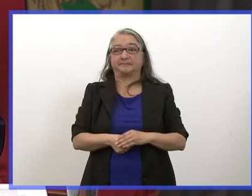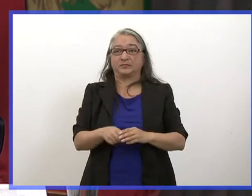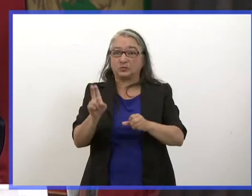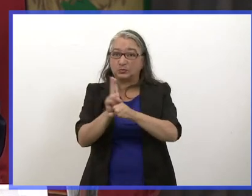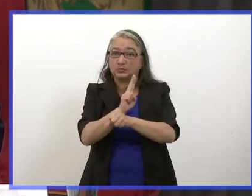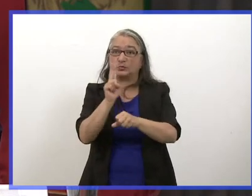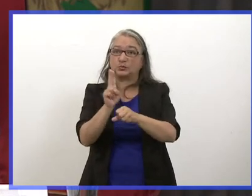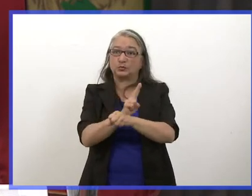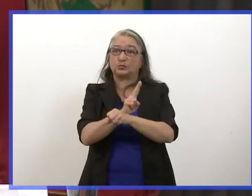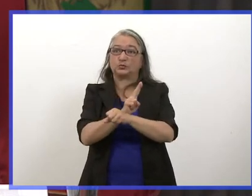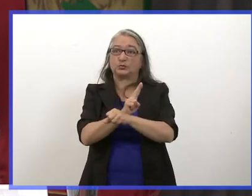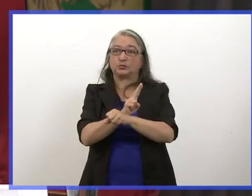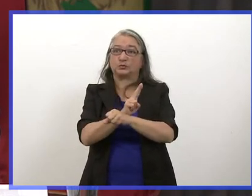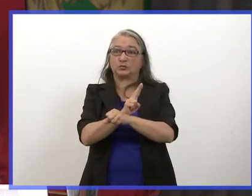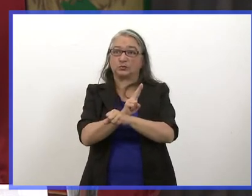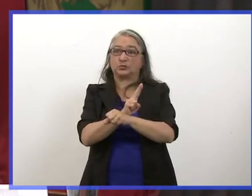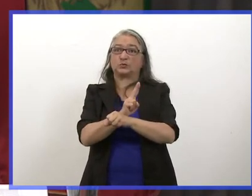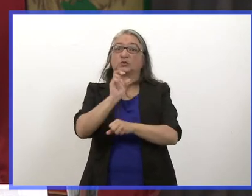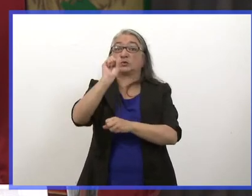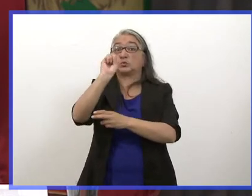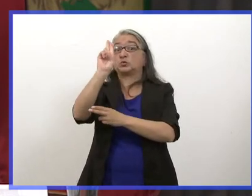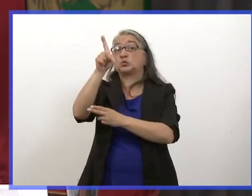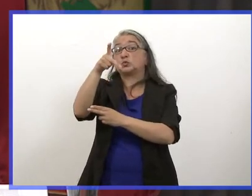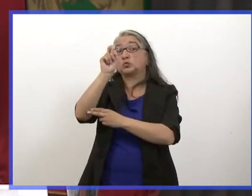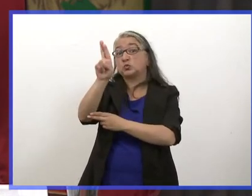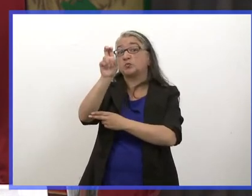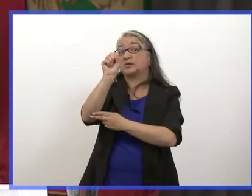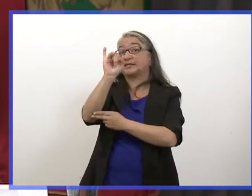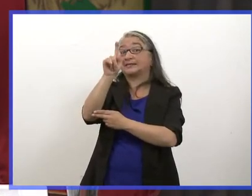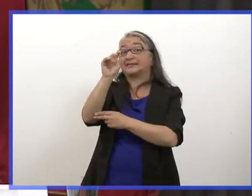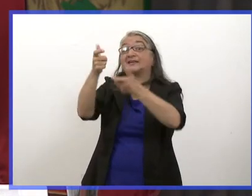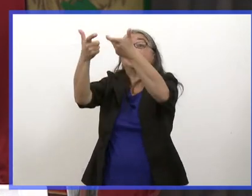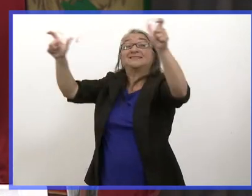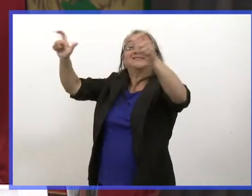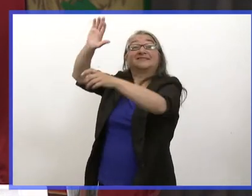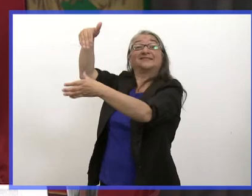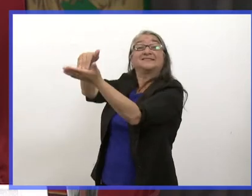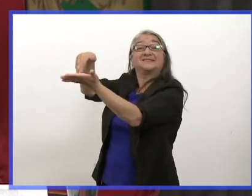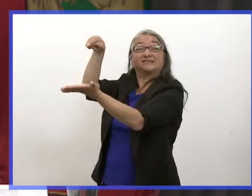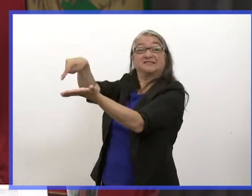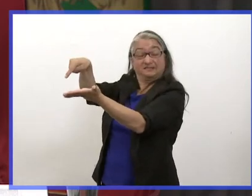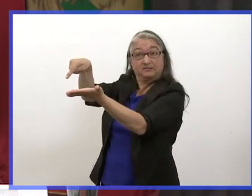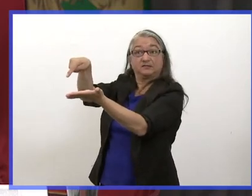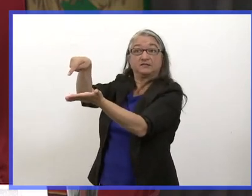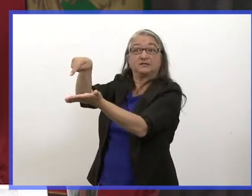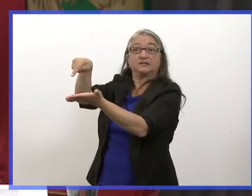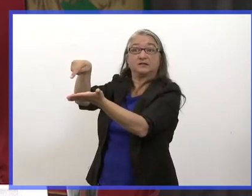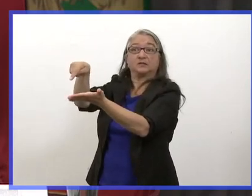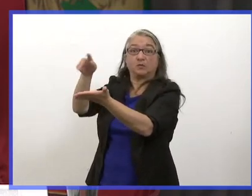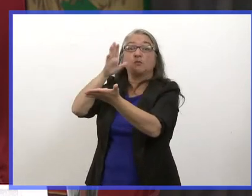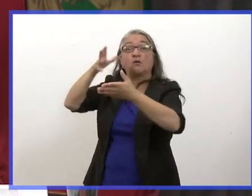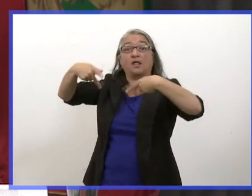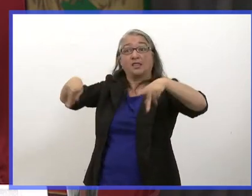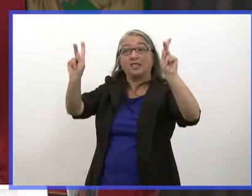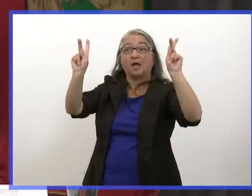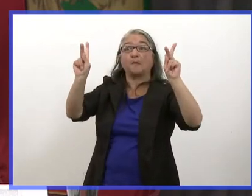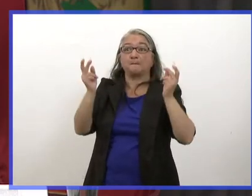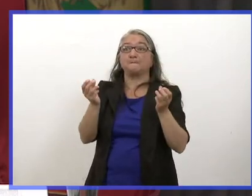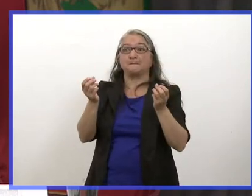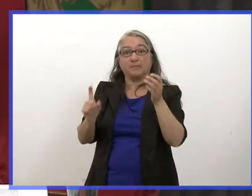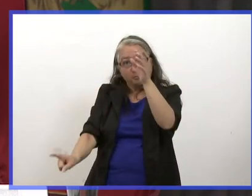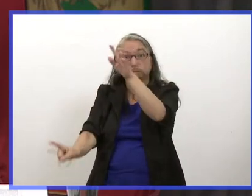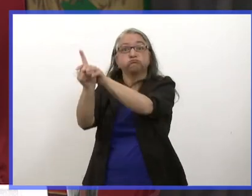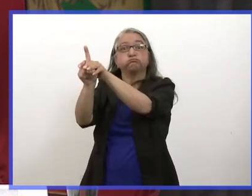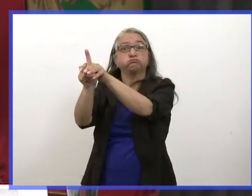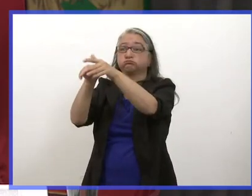allow walk-in appointments at the Lidl location only. This would be today and tomorrow until we go completely through the